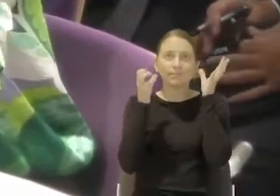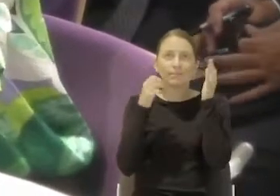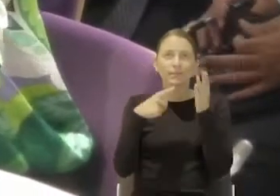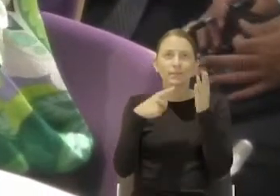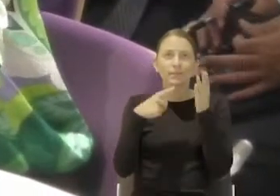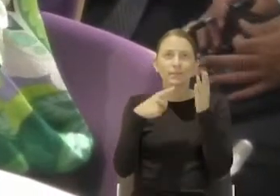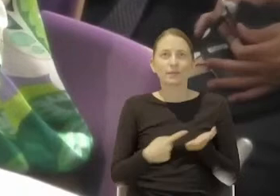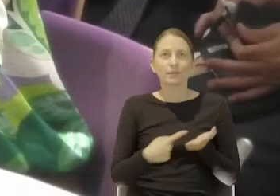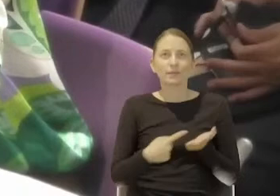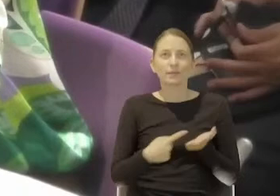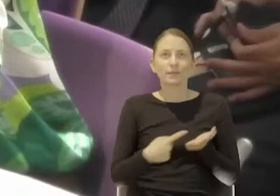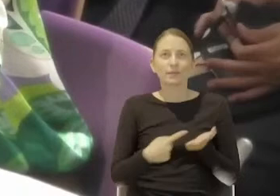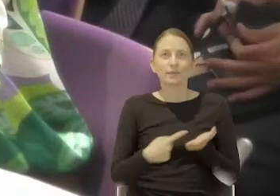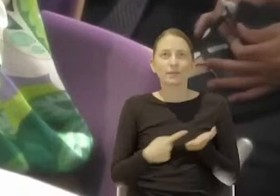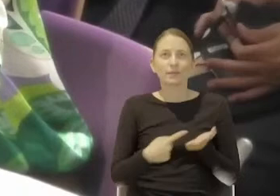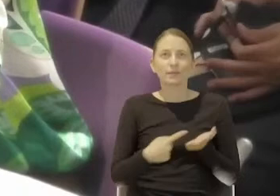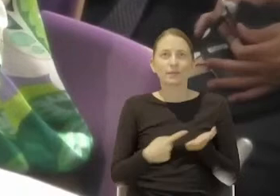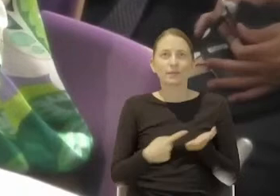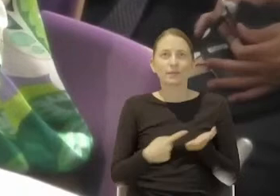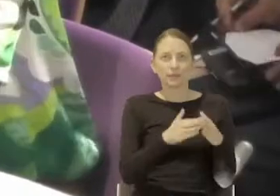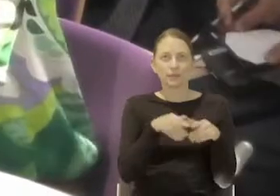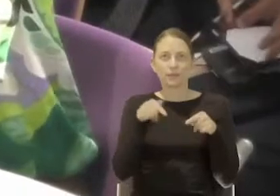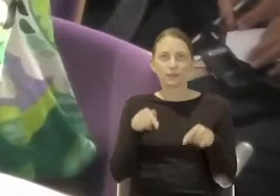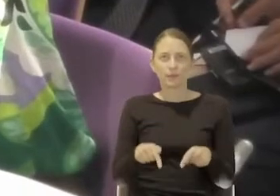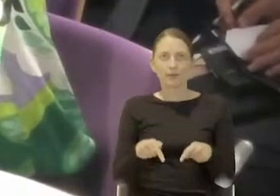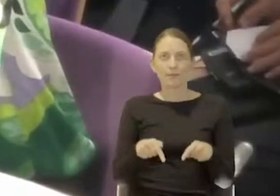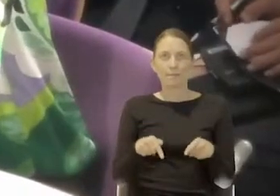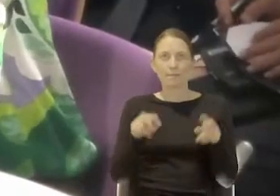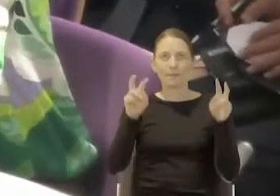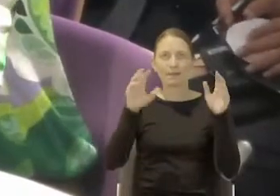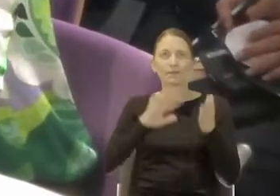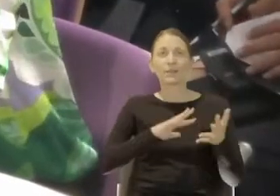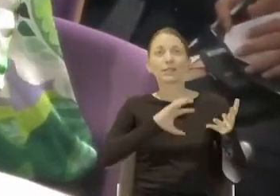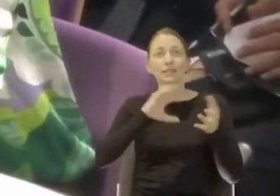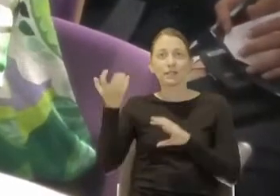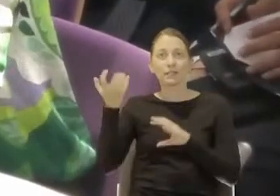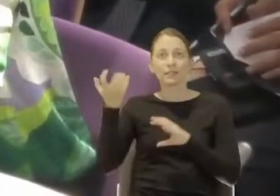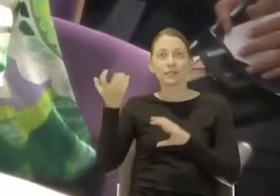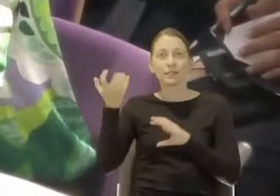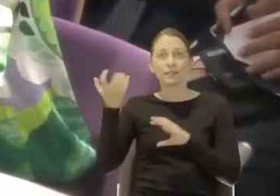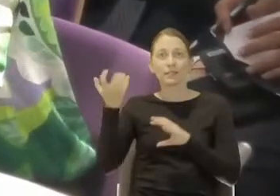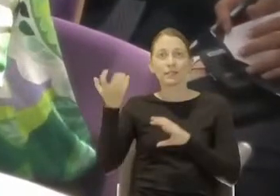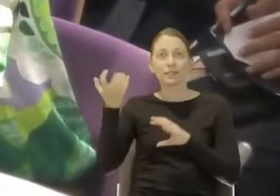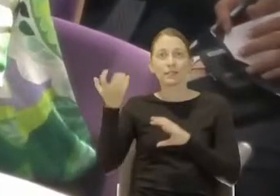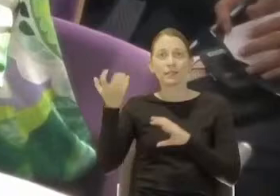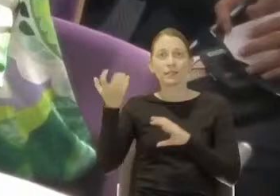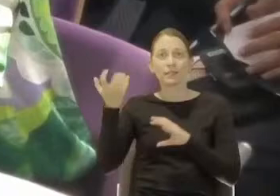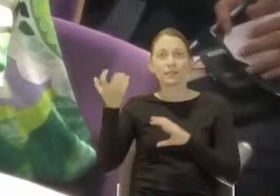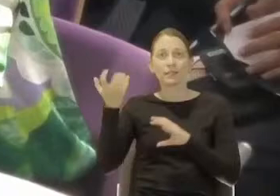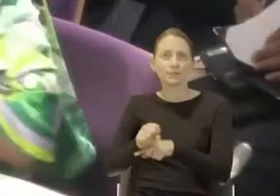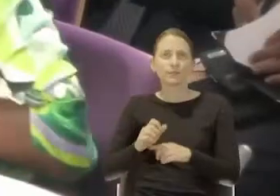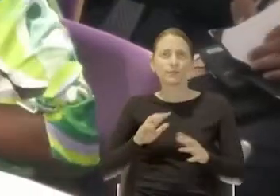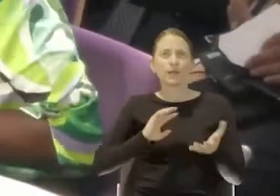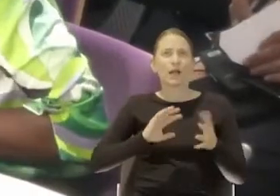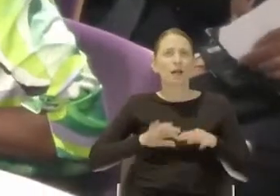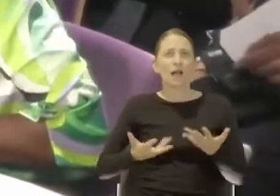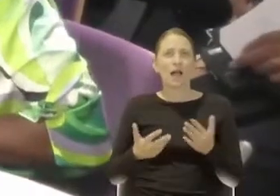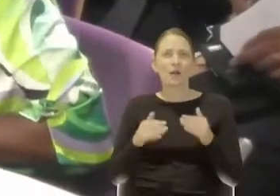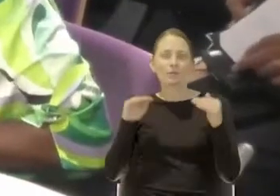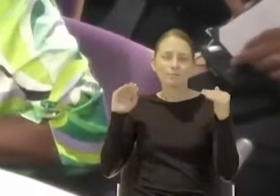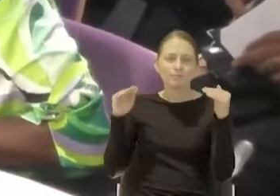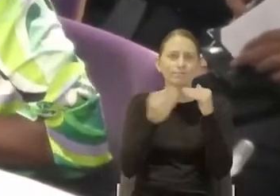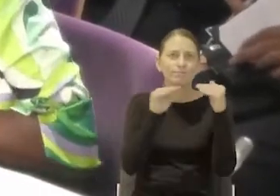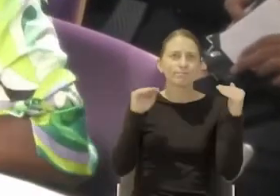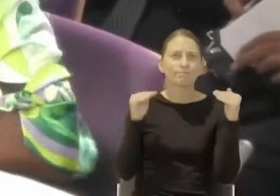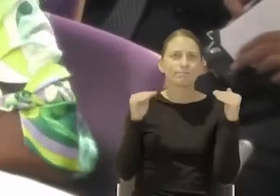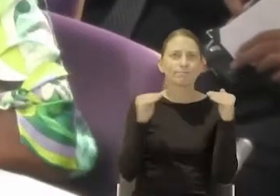and the resilience that is required and adaptability of all cities so that we encompass and are more inclusive in our